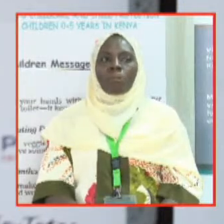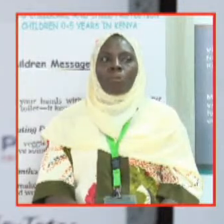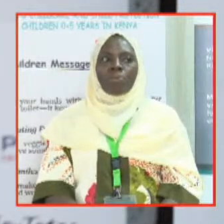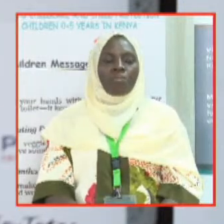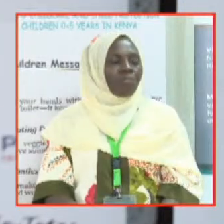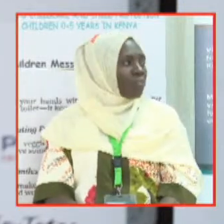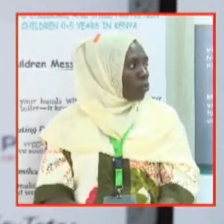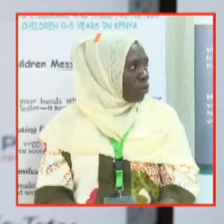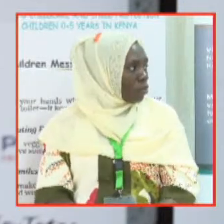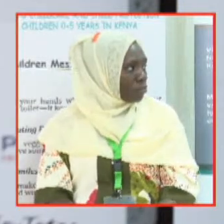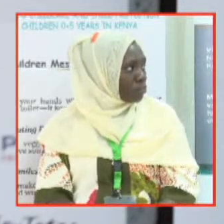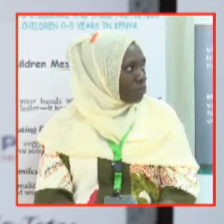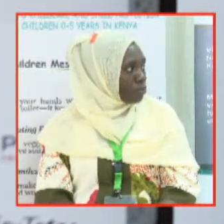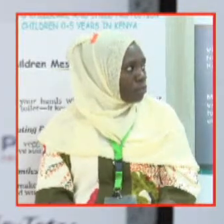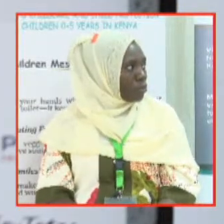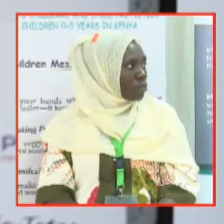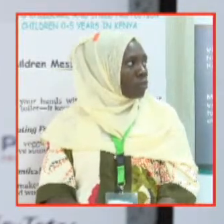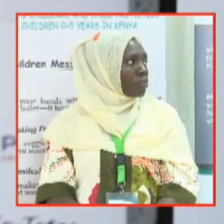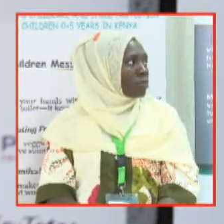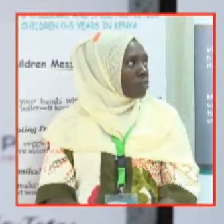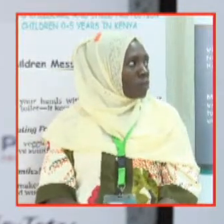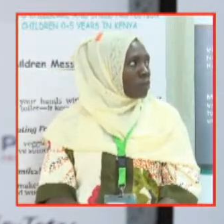what? The 14,